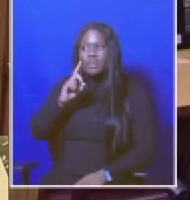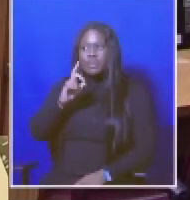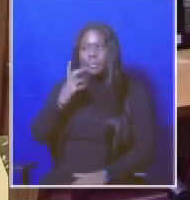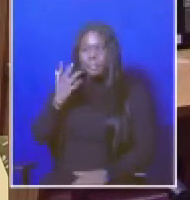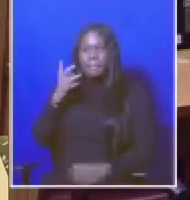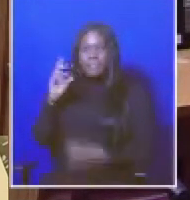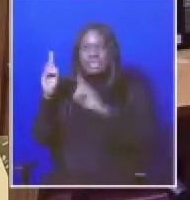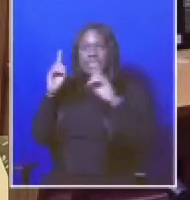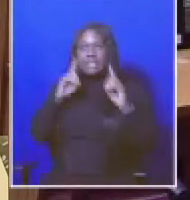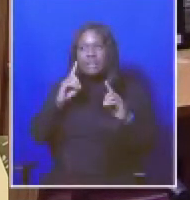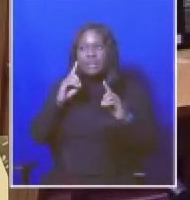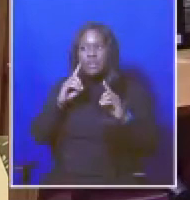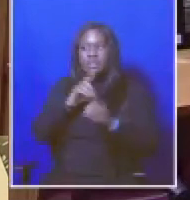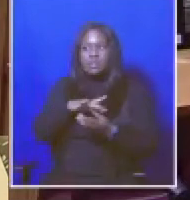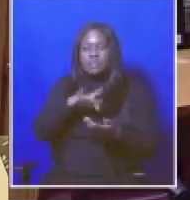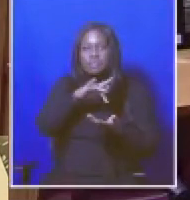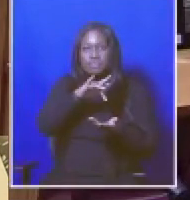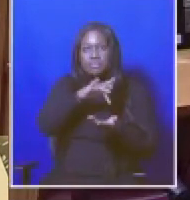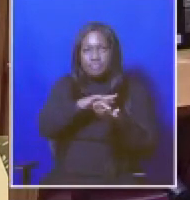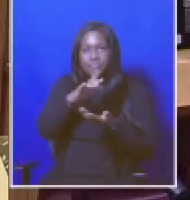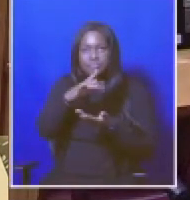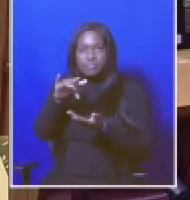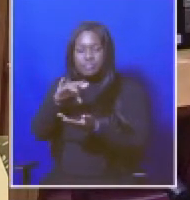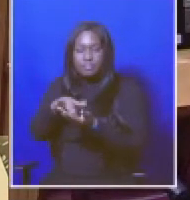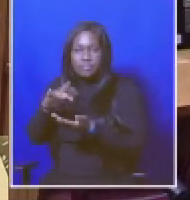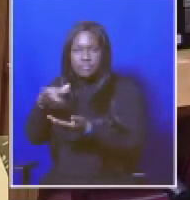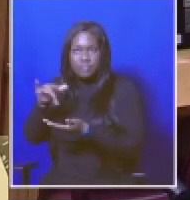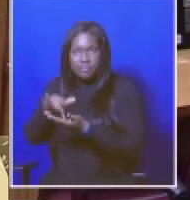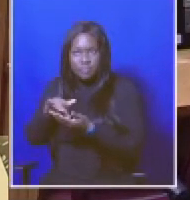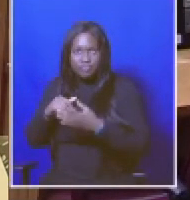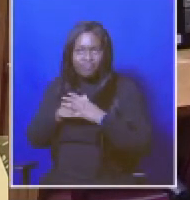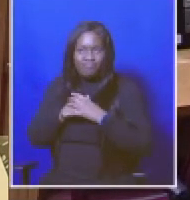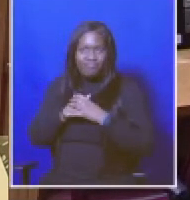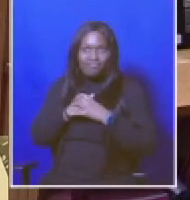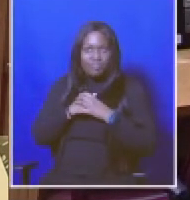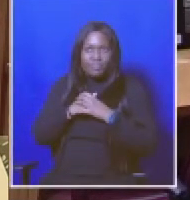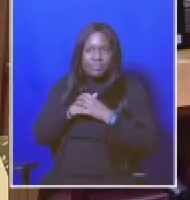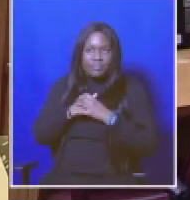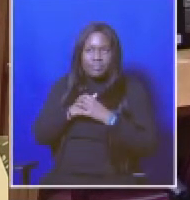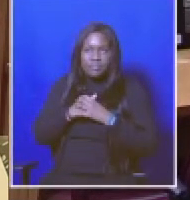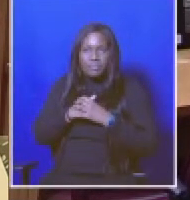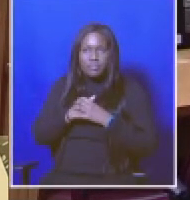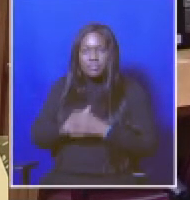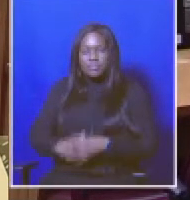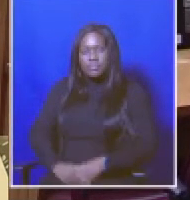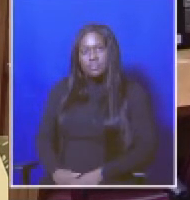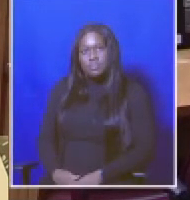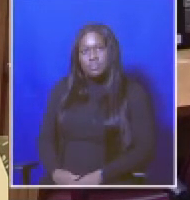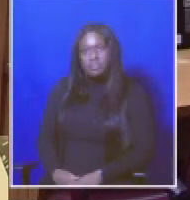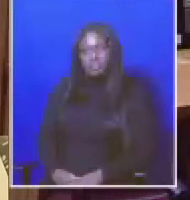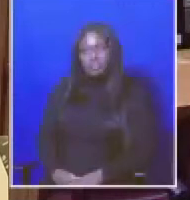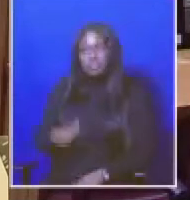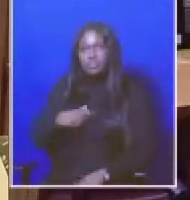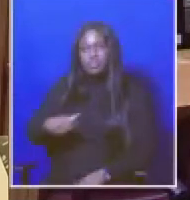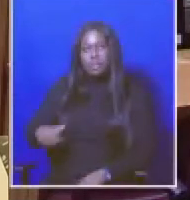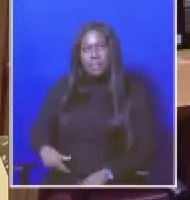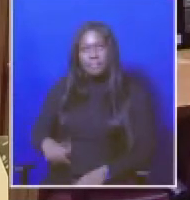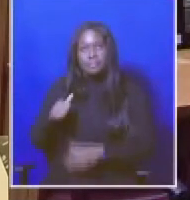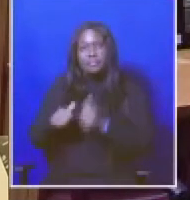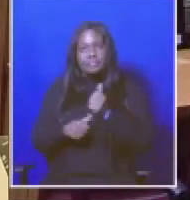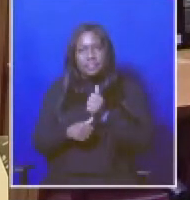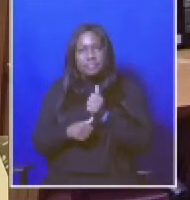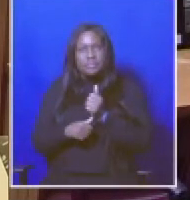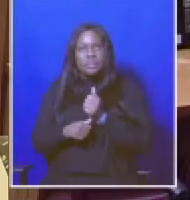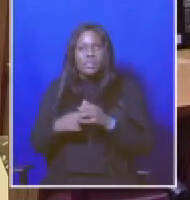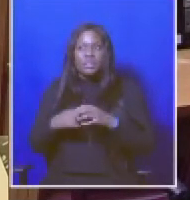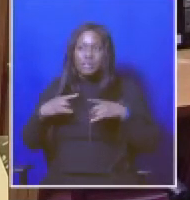from Honorable Bartlett, and it's directed to the Deputy President. Deputy President.